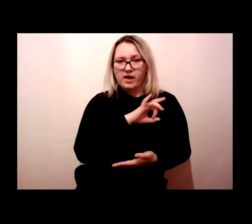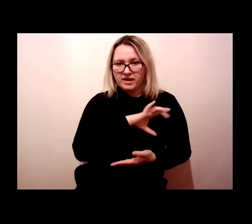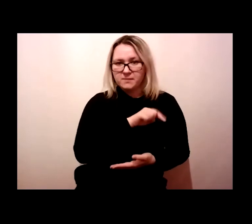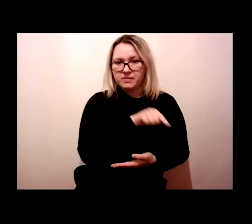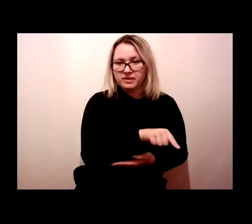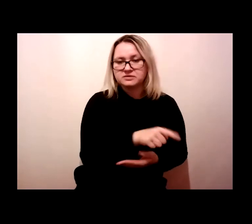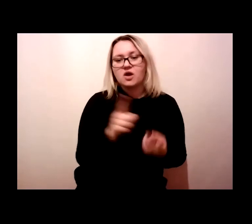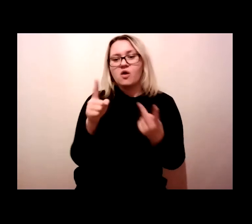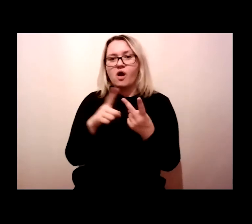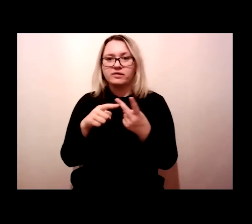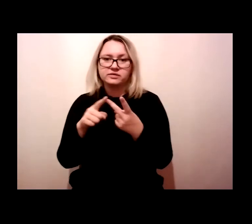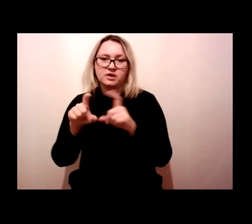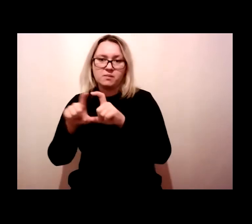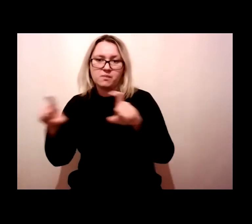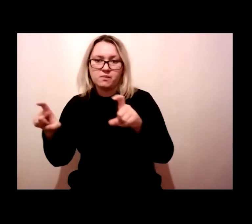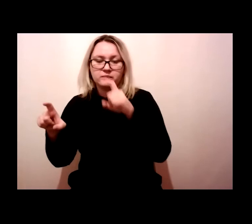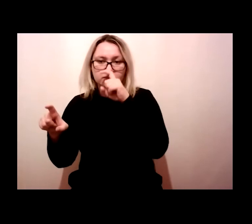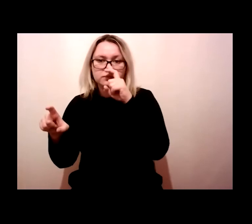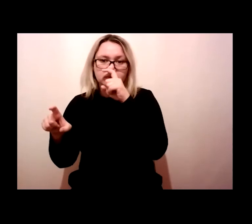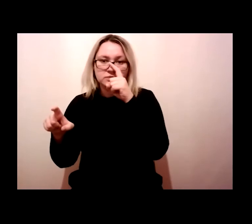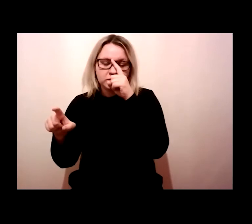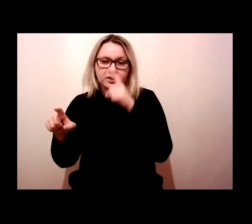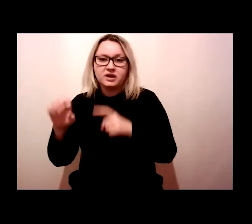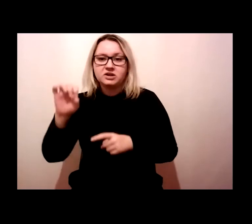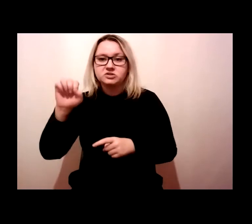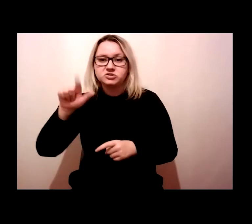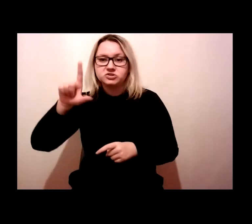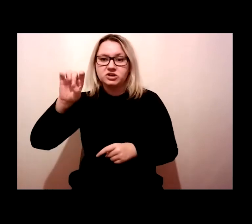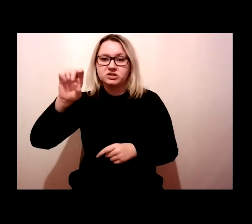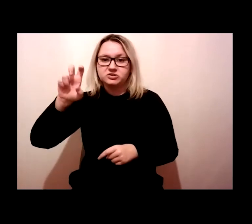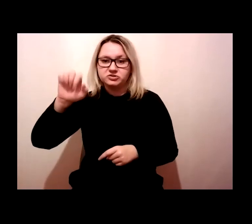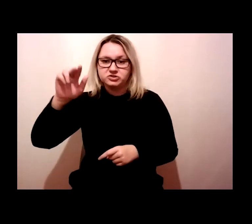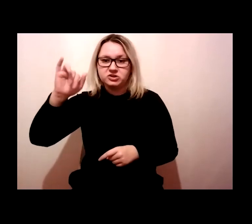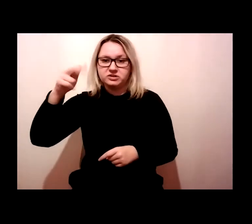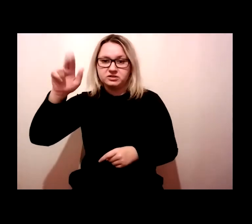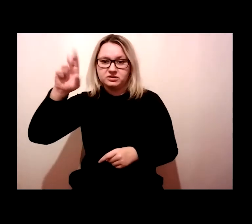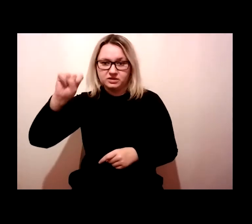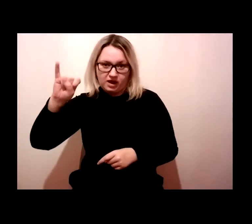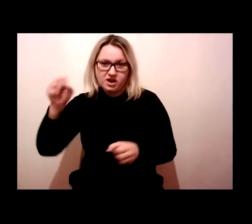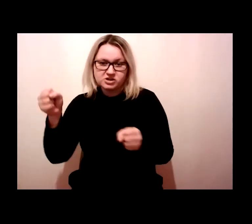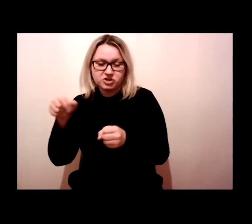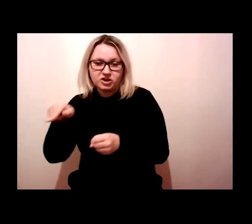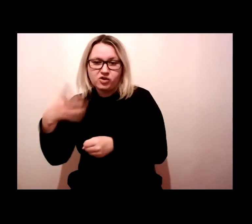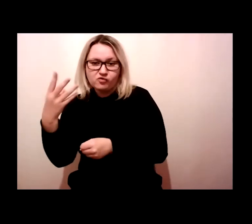was a o kita prestigious buvo school, and Šalčininkuose. another school was in Ir the district of turiu Šalčininkai.